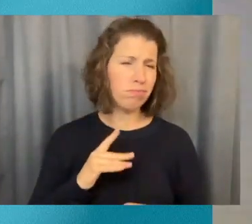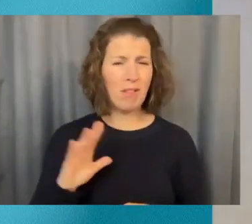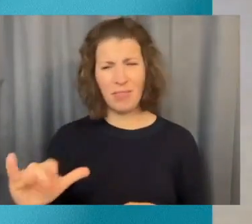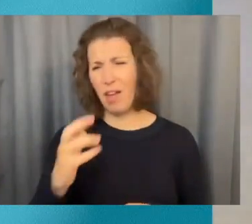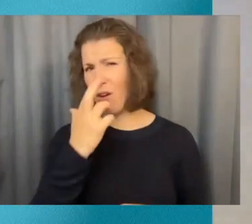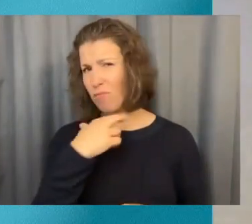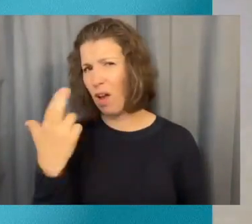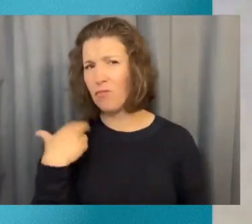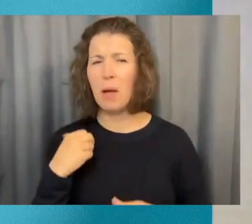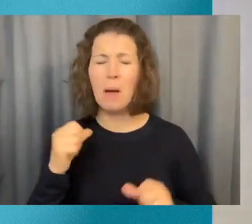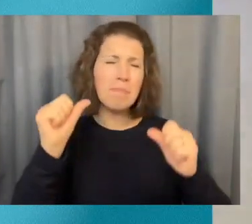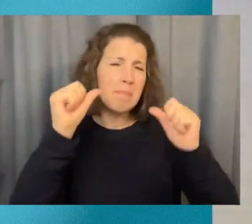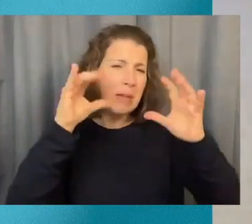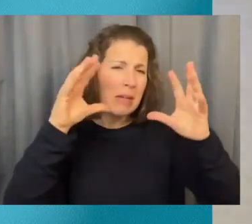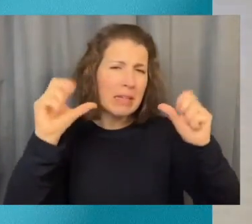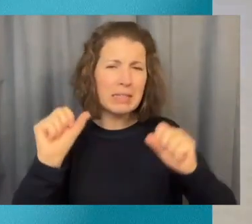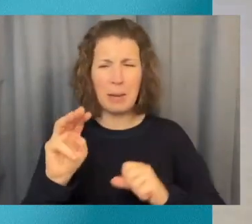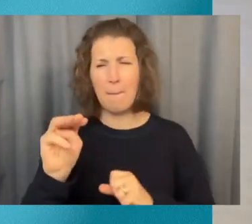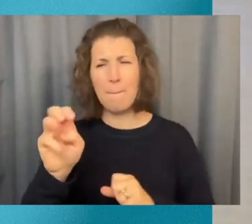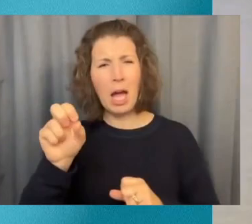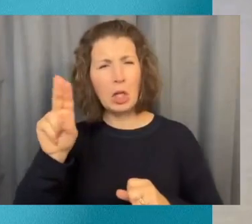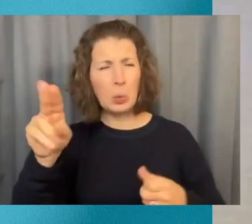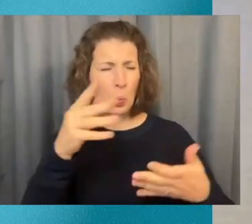amazing menu. There